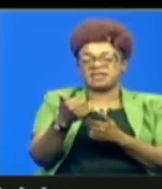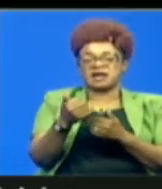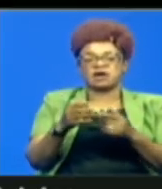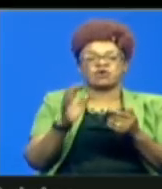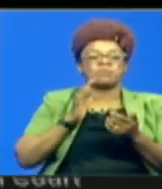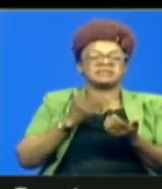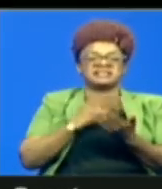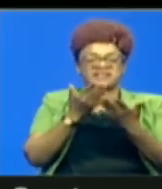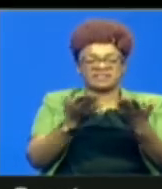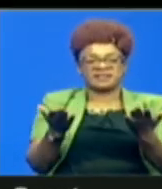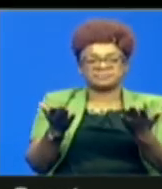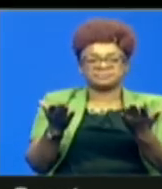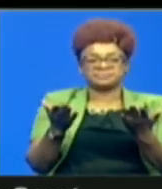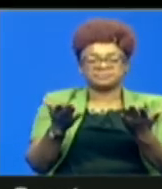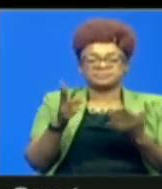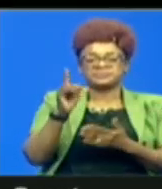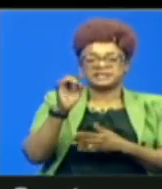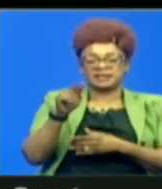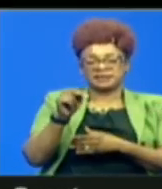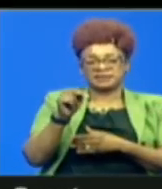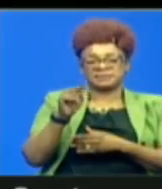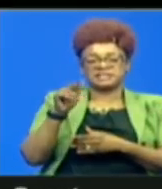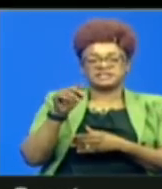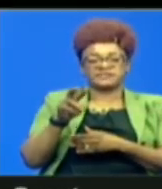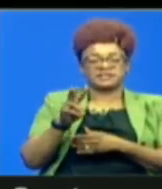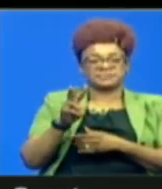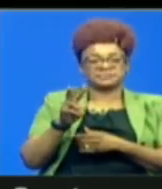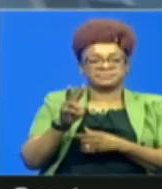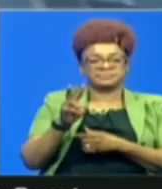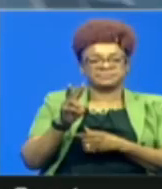committees. Kennedy Murethi, NTV.